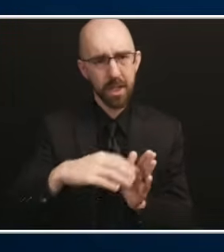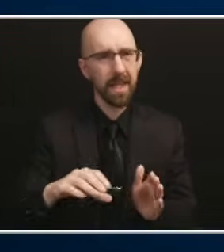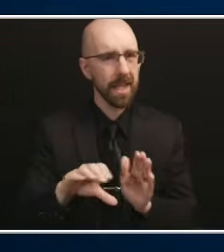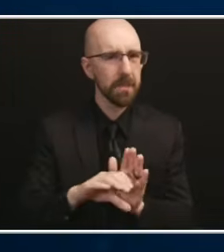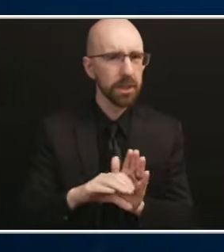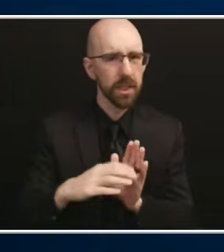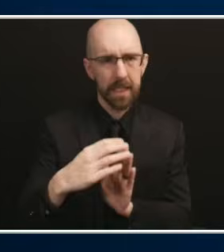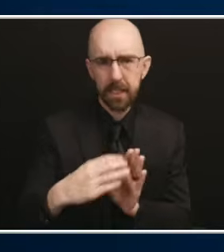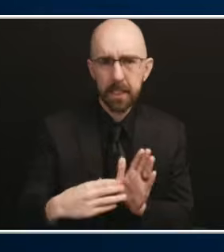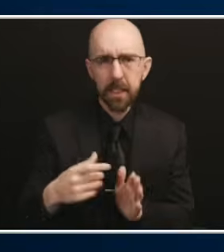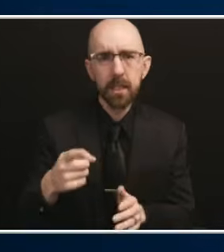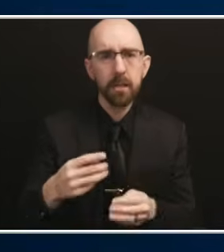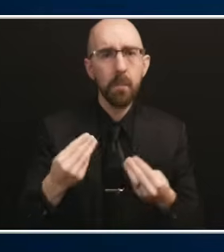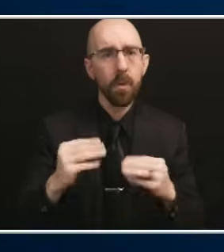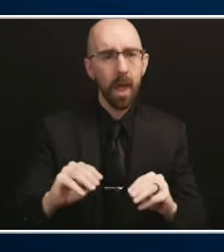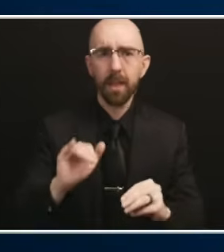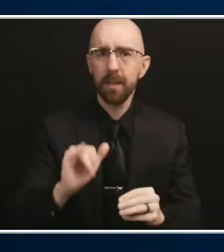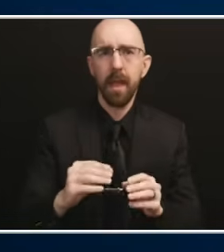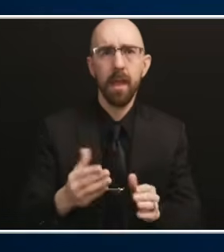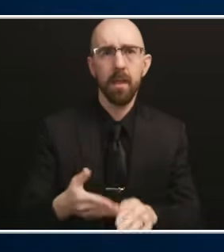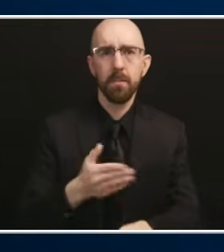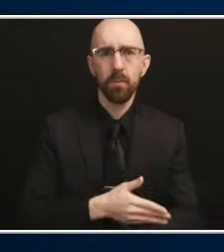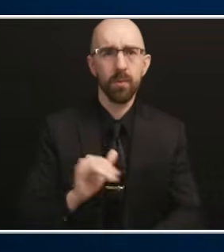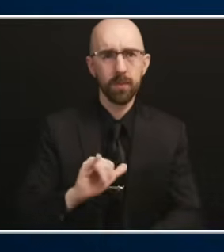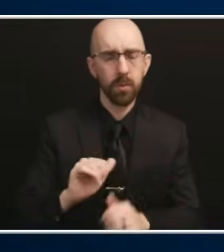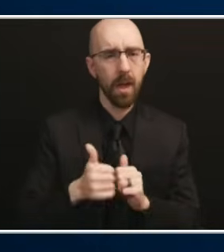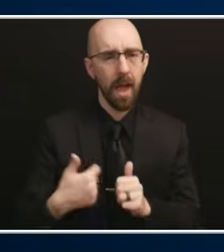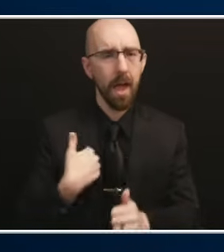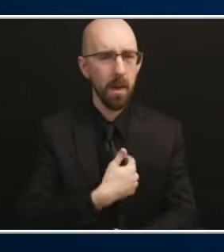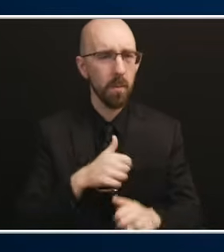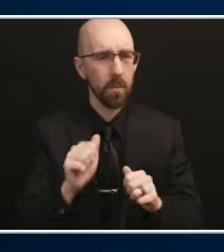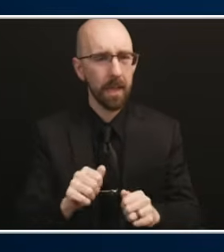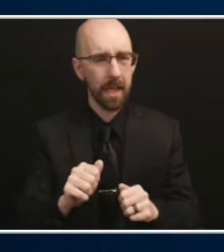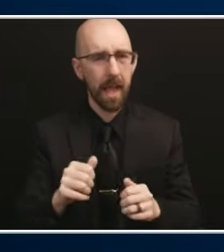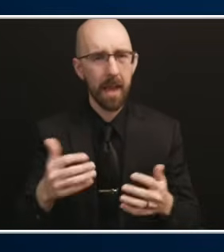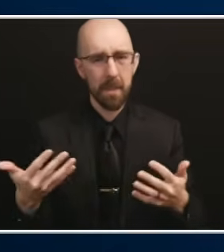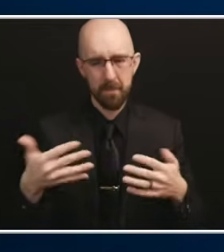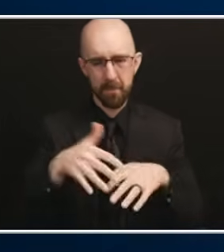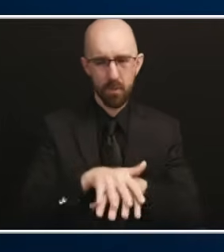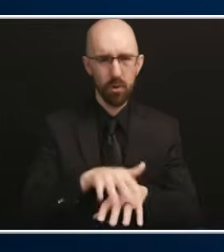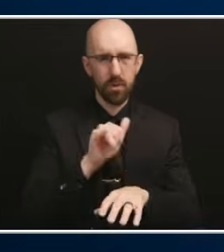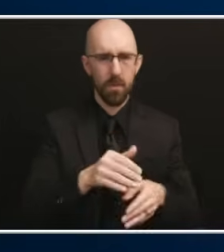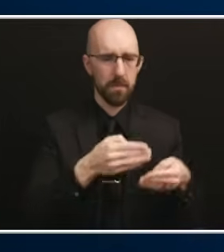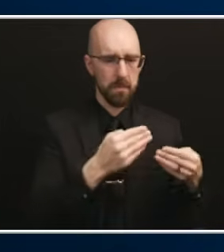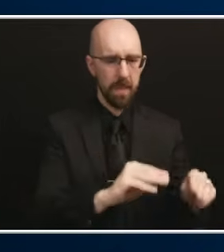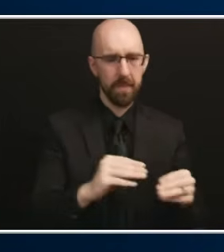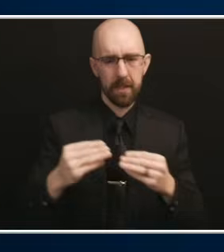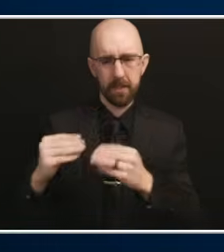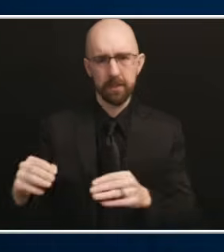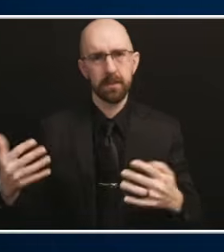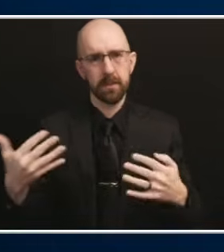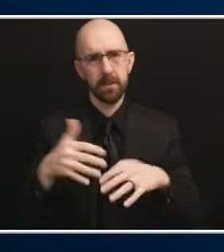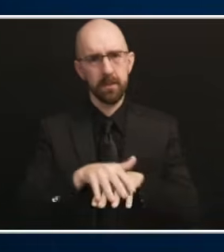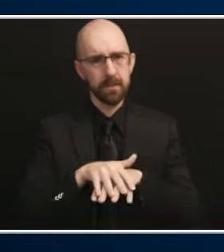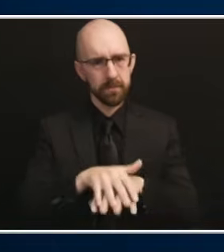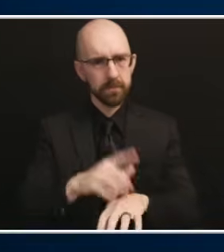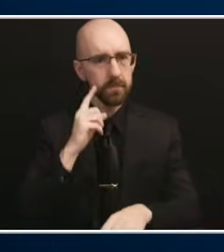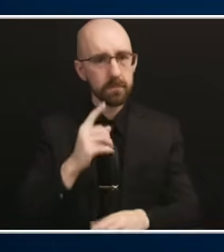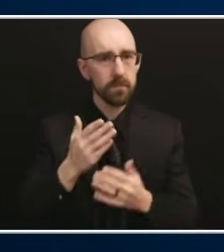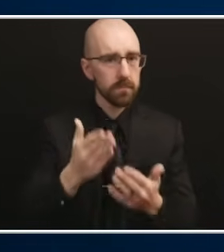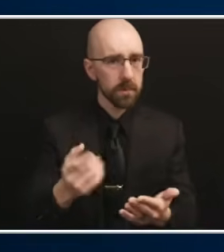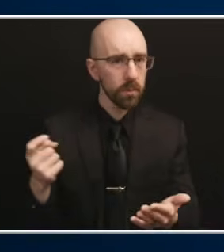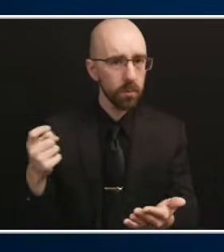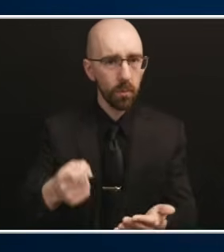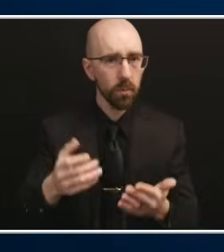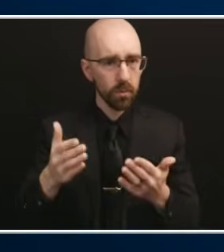have improved, and then the way that we can kind of merge those two different modalities. And so for Christina's donor, they